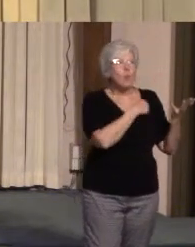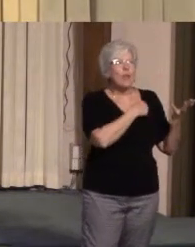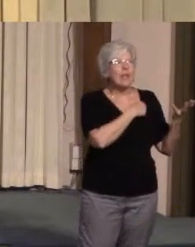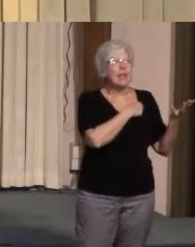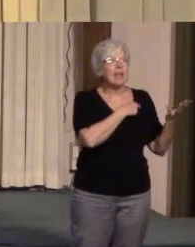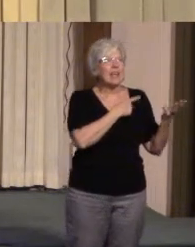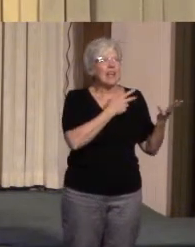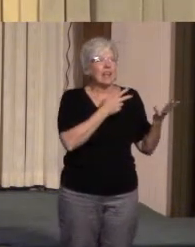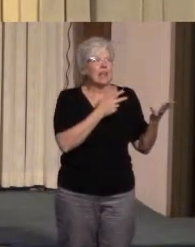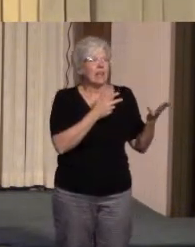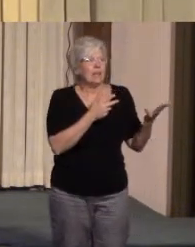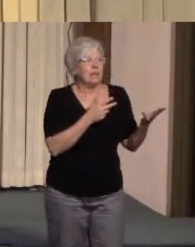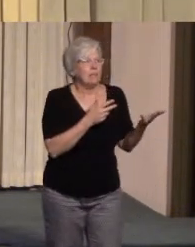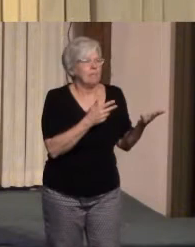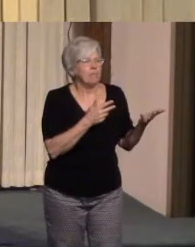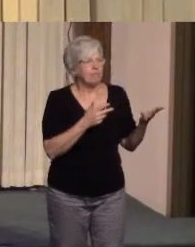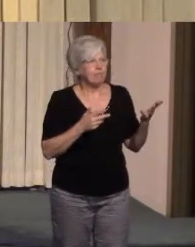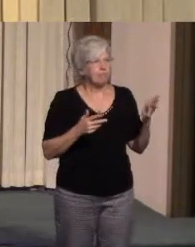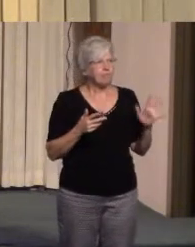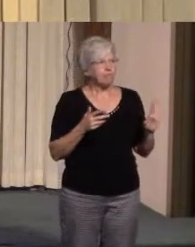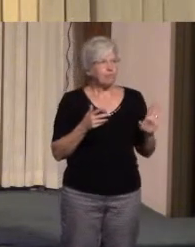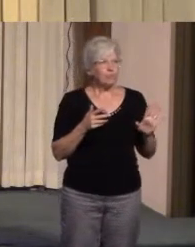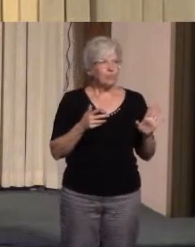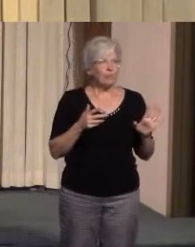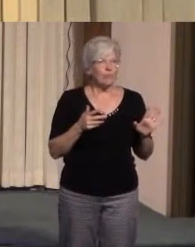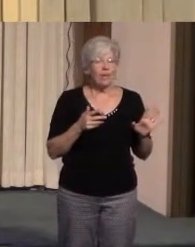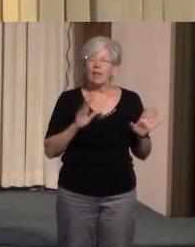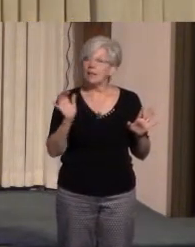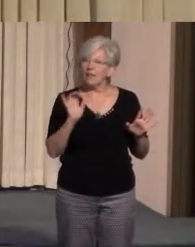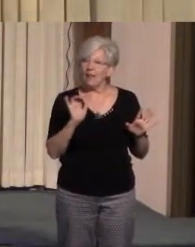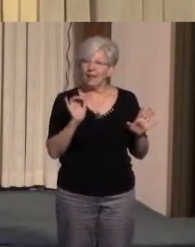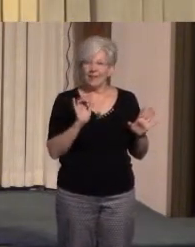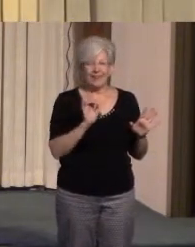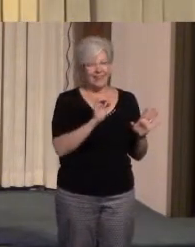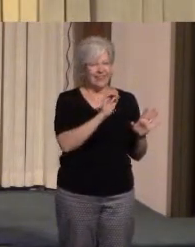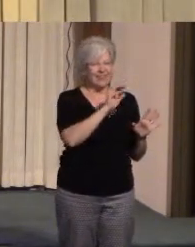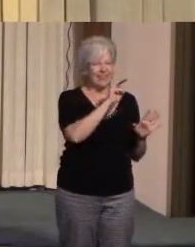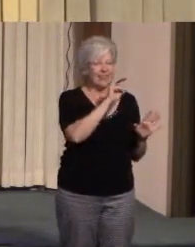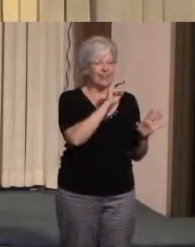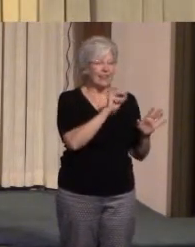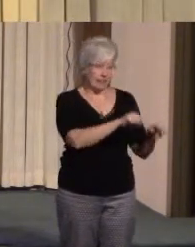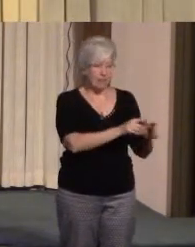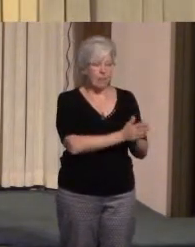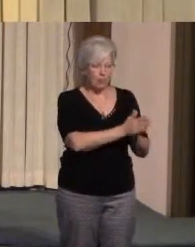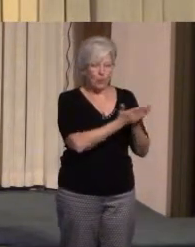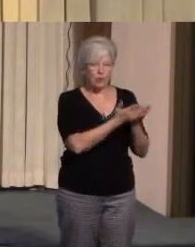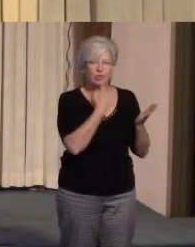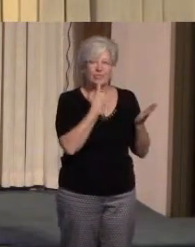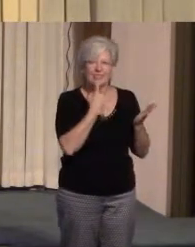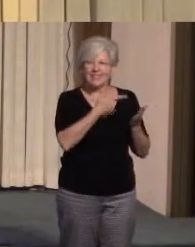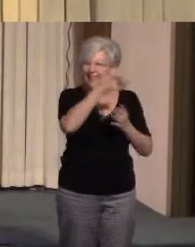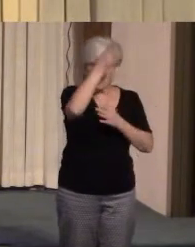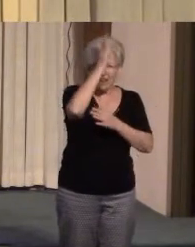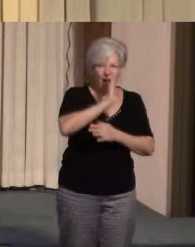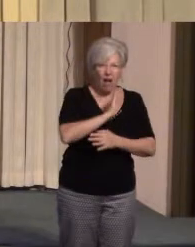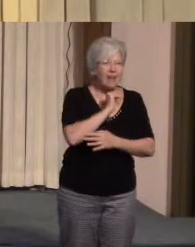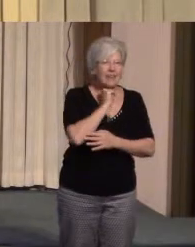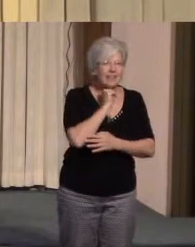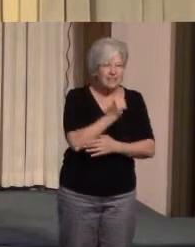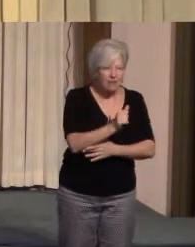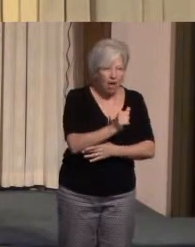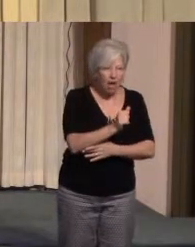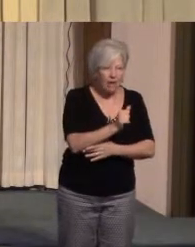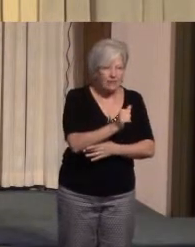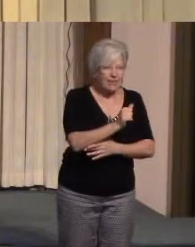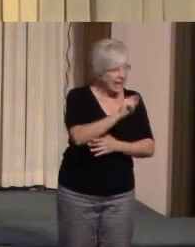at God as those attributes. So as Dr. Katie says in her book, God is